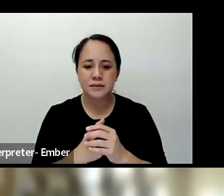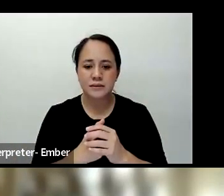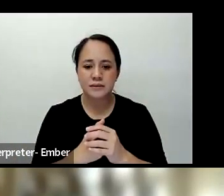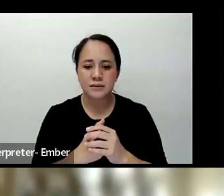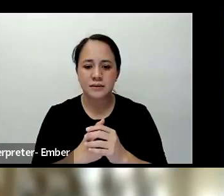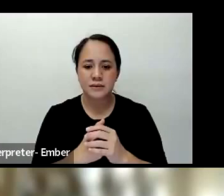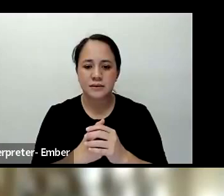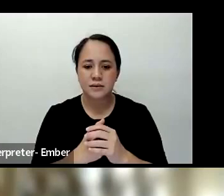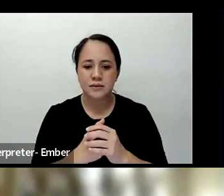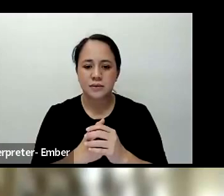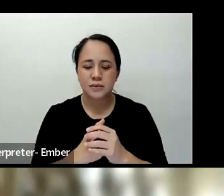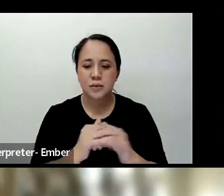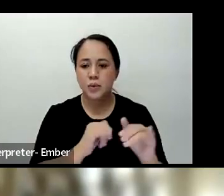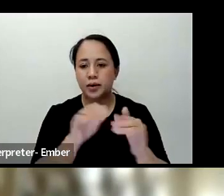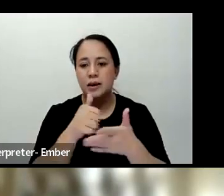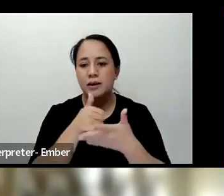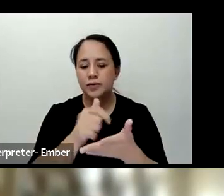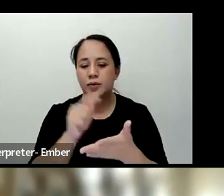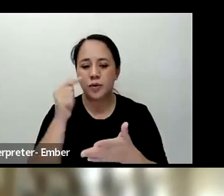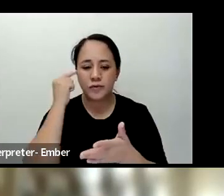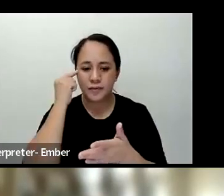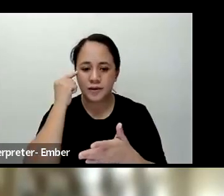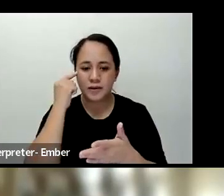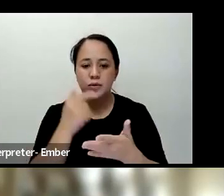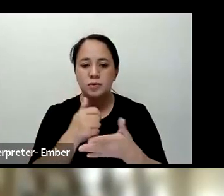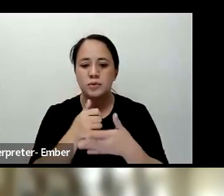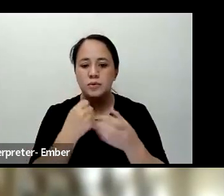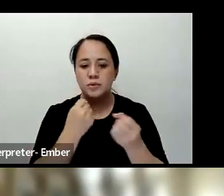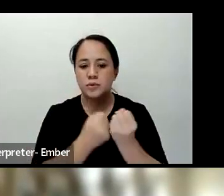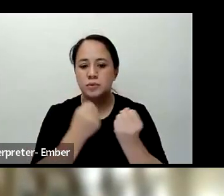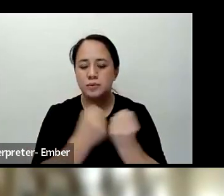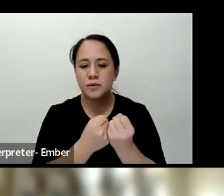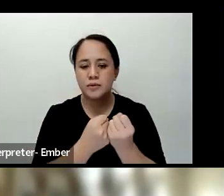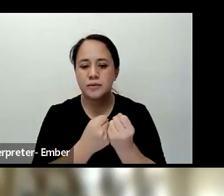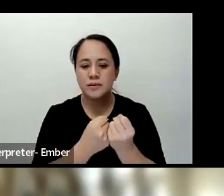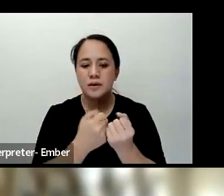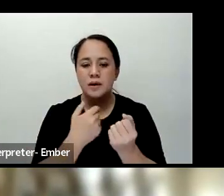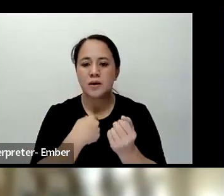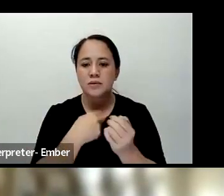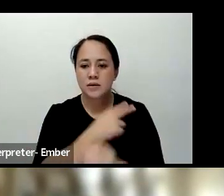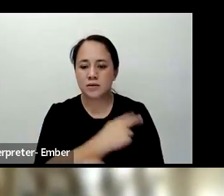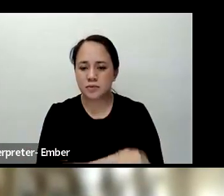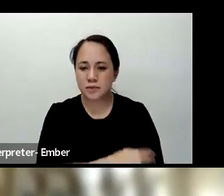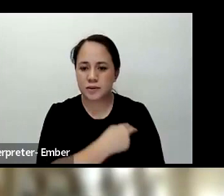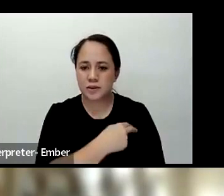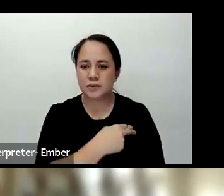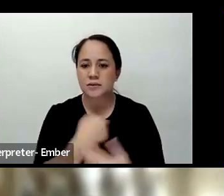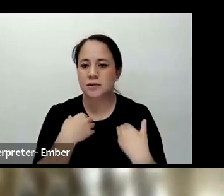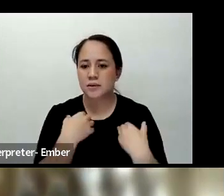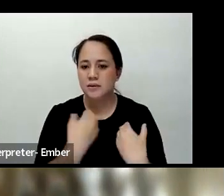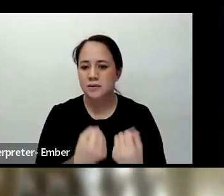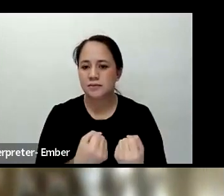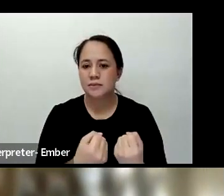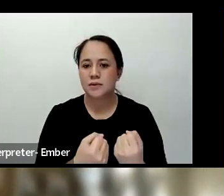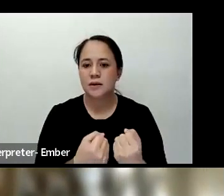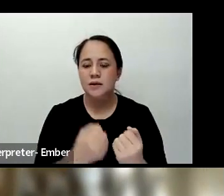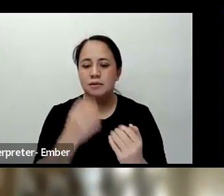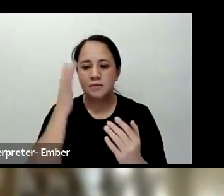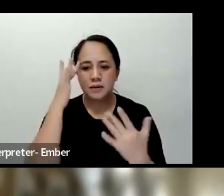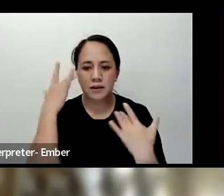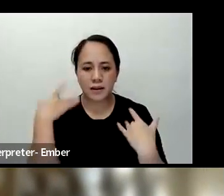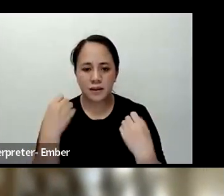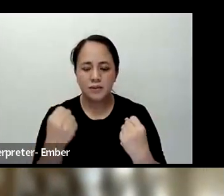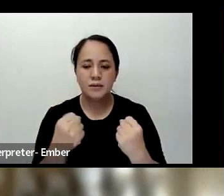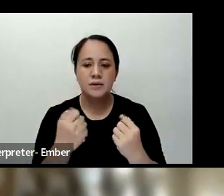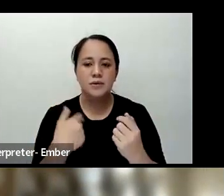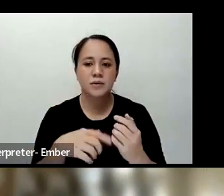will also help the government to support our hospitals, healthcare, and mental health, of course, as